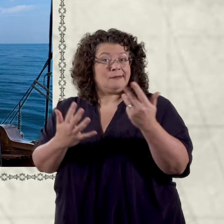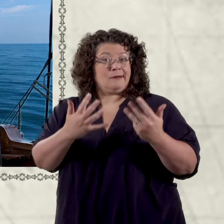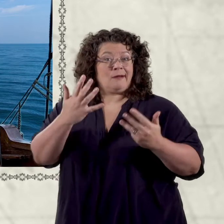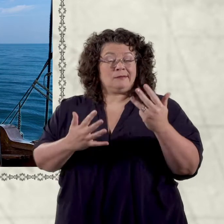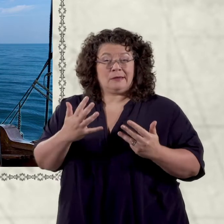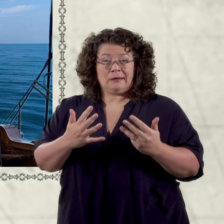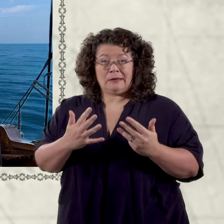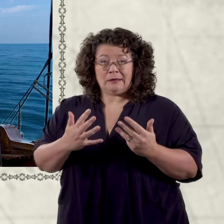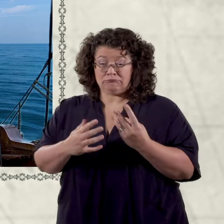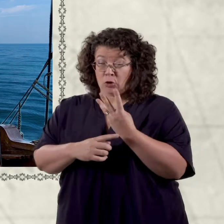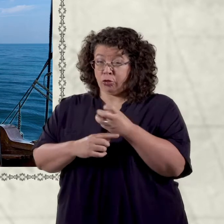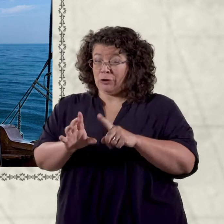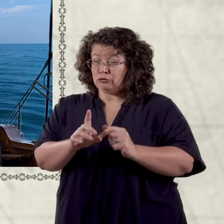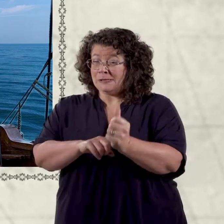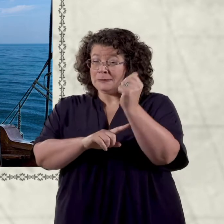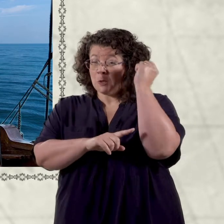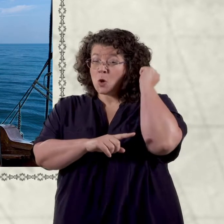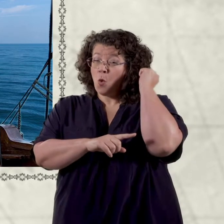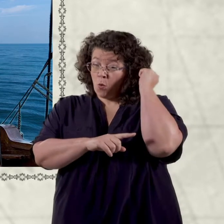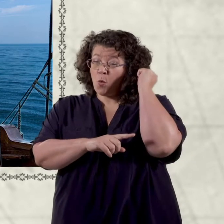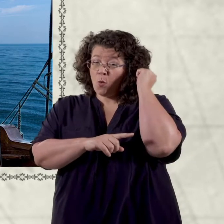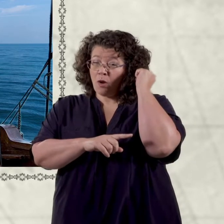1719, just over 300 years ago.